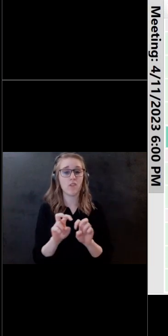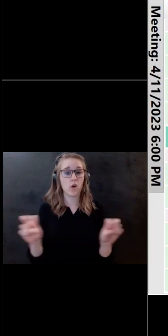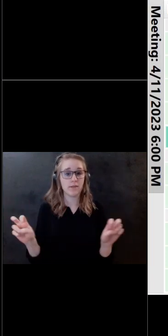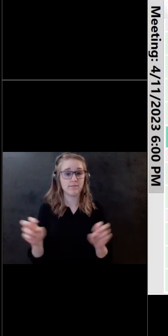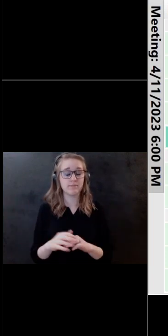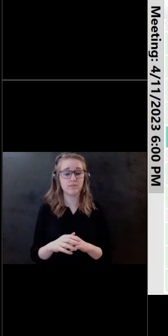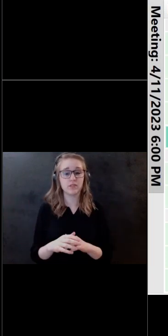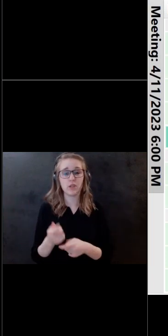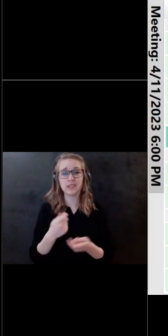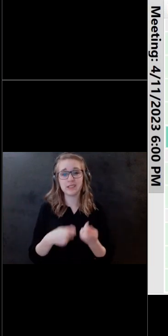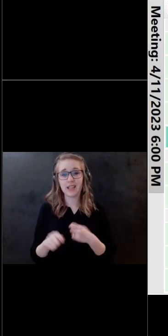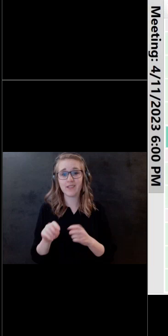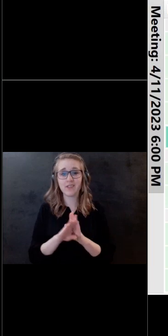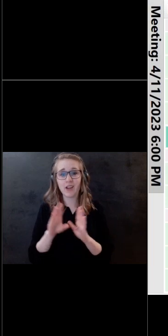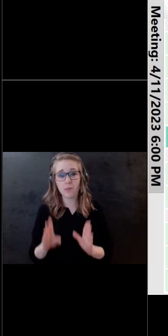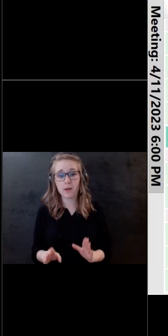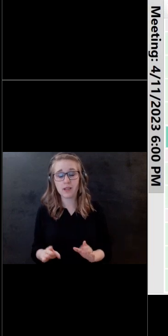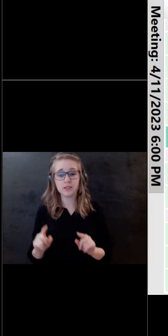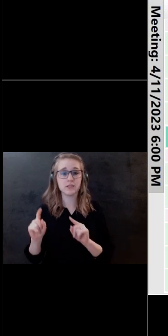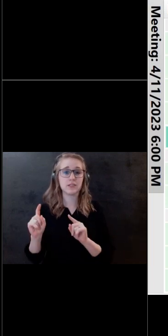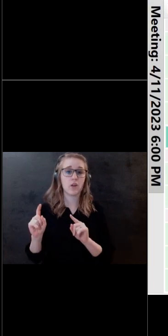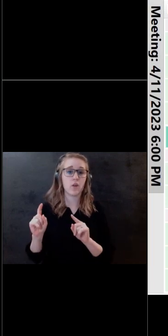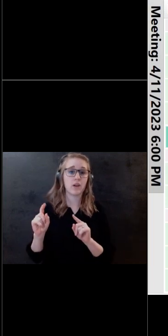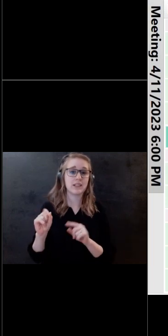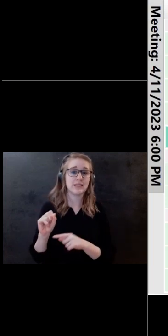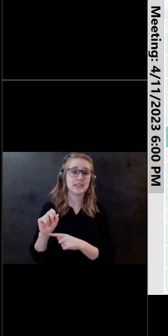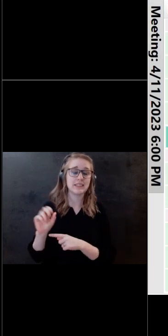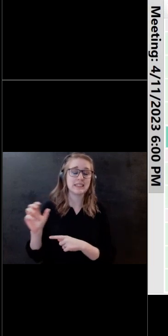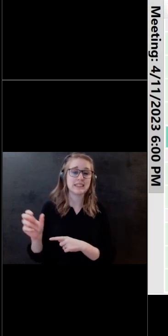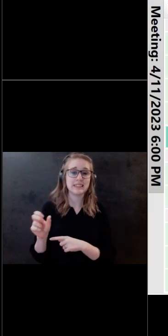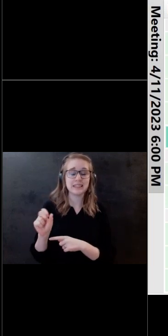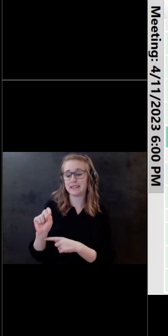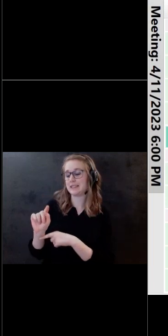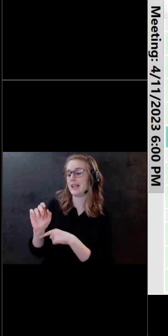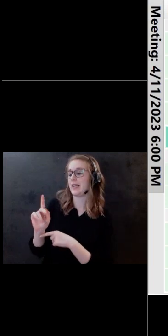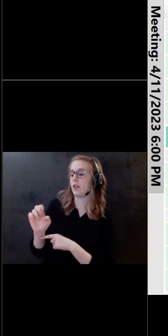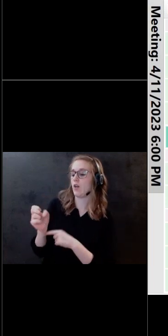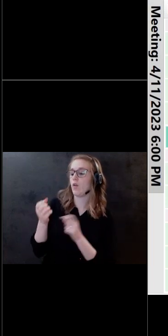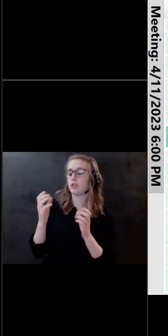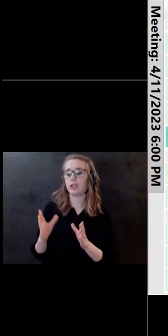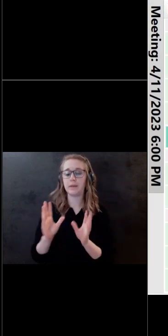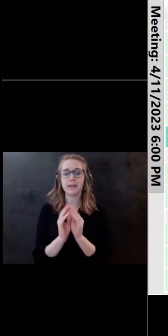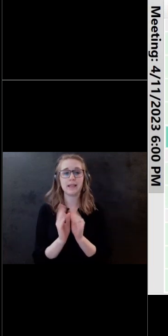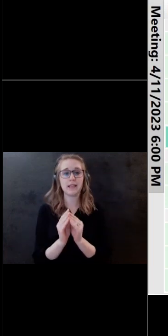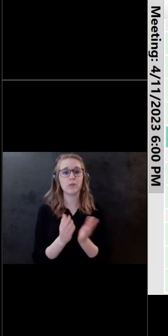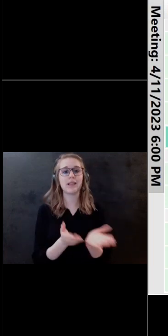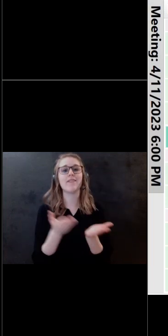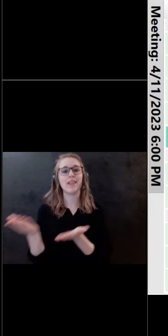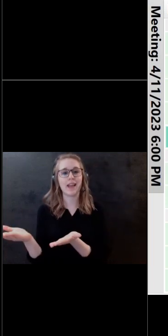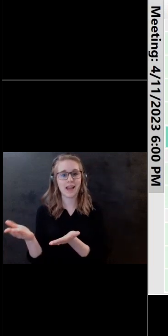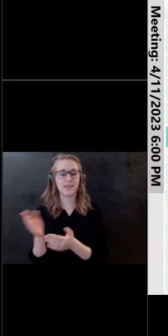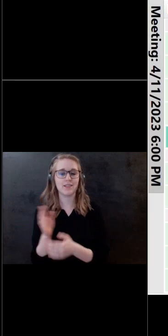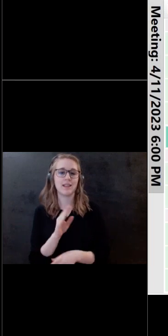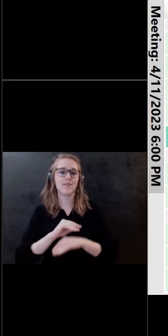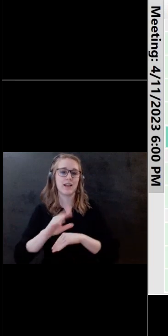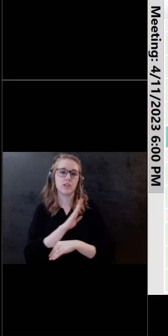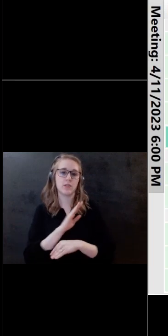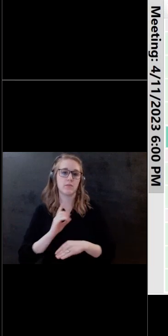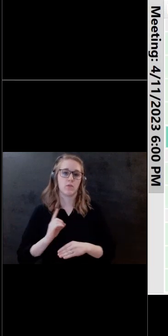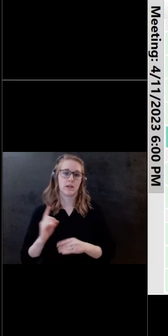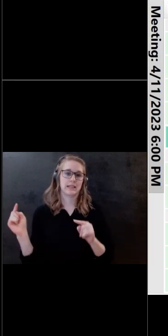having developers or, you know, stakeholders meeting, we can have that, but we can also have advisory board members can come